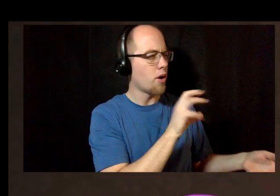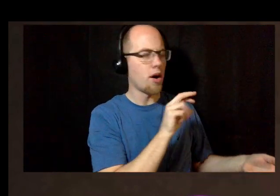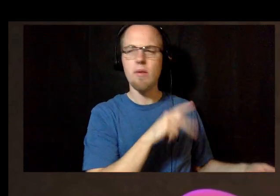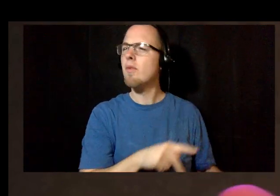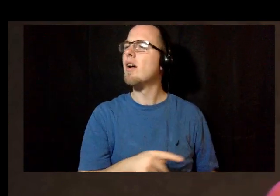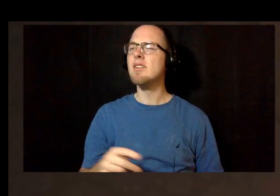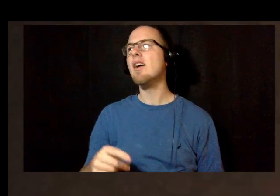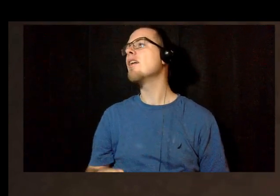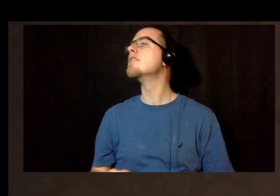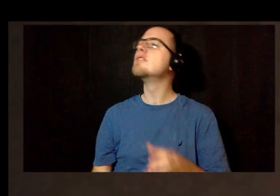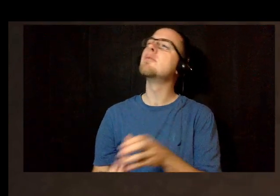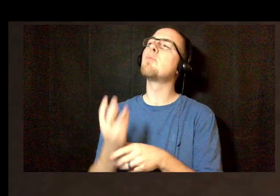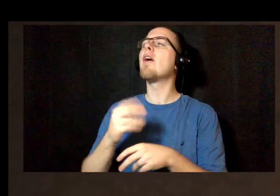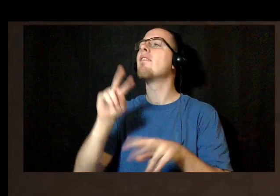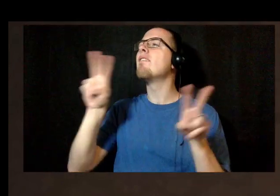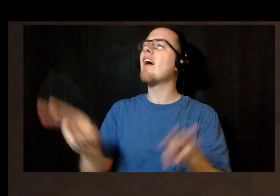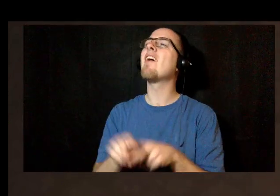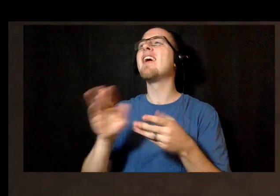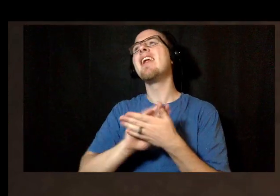Nice Face. Fuck that.